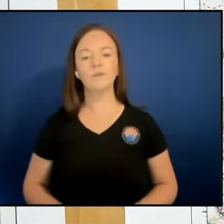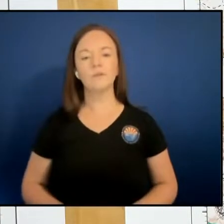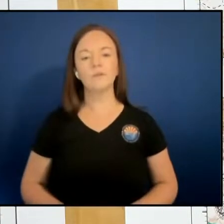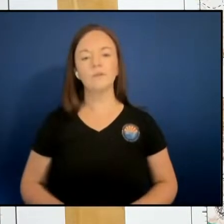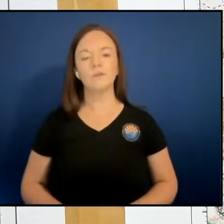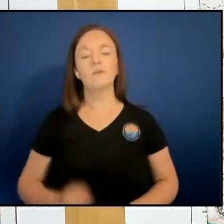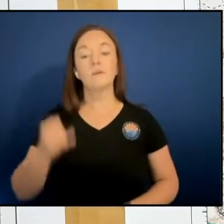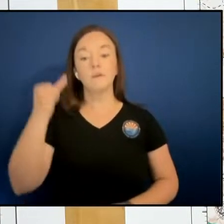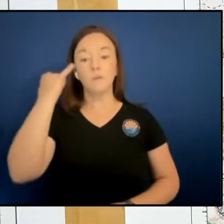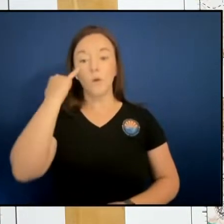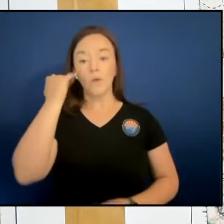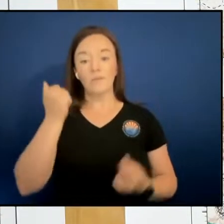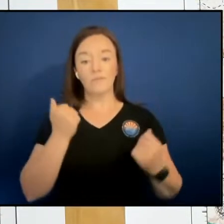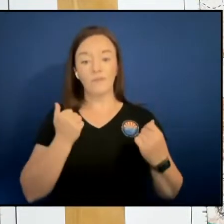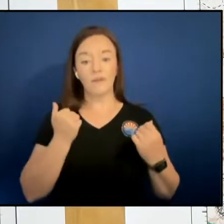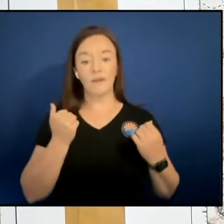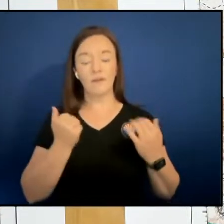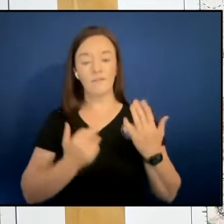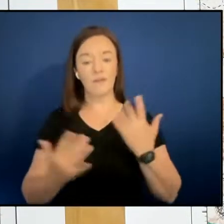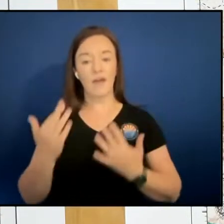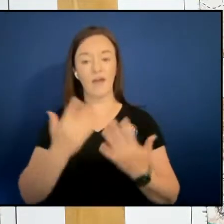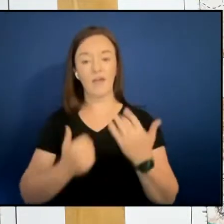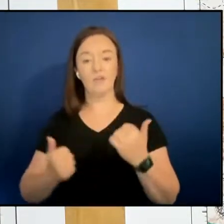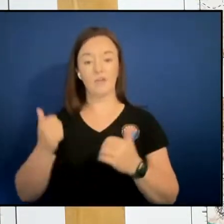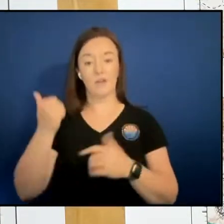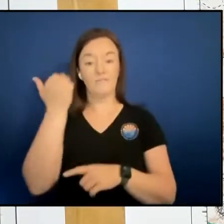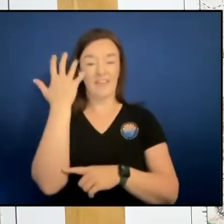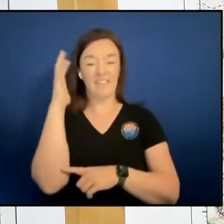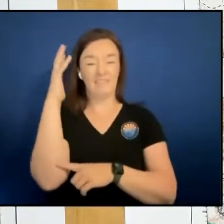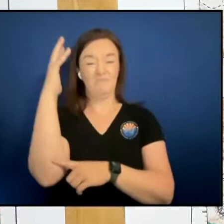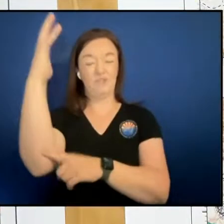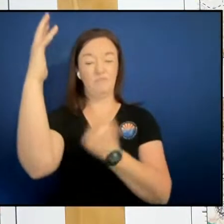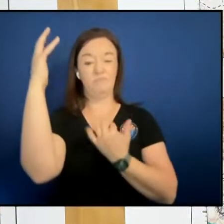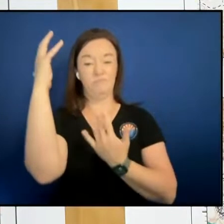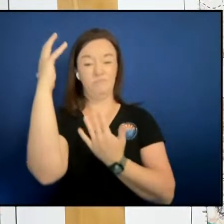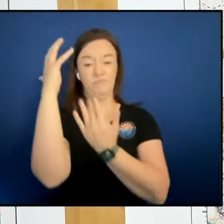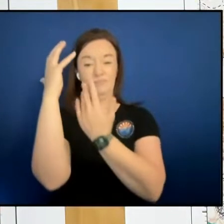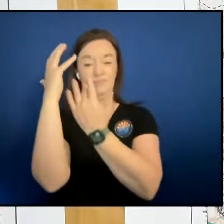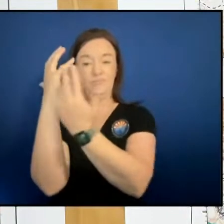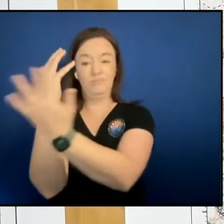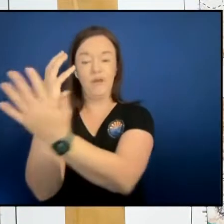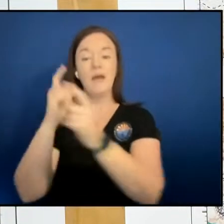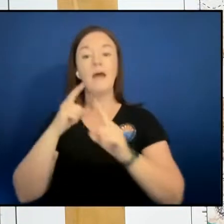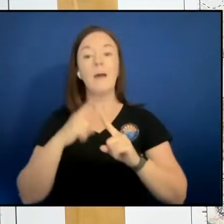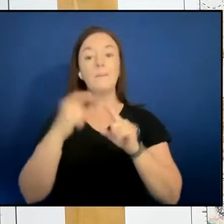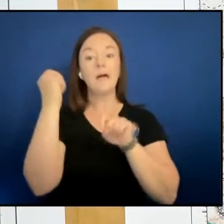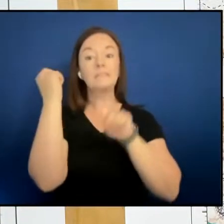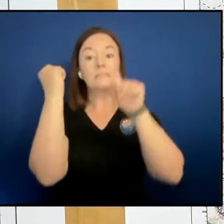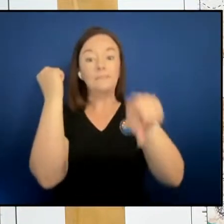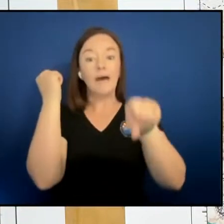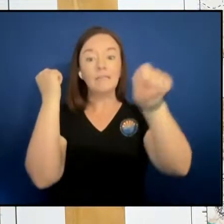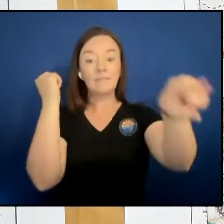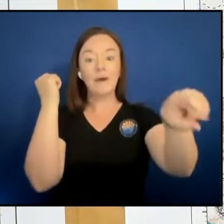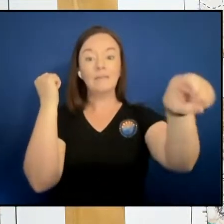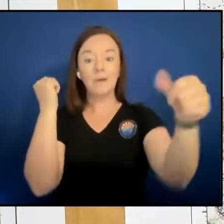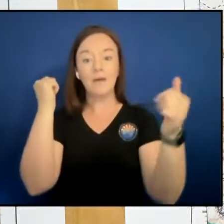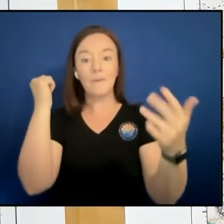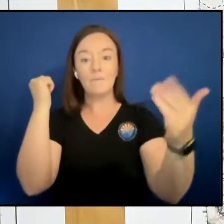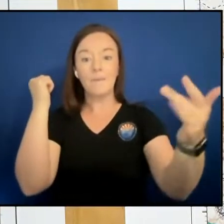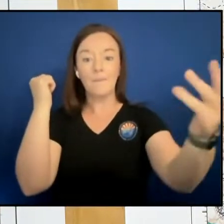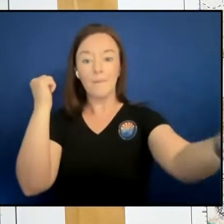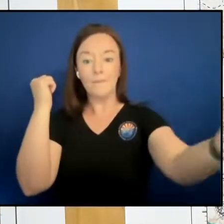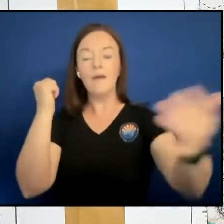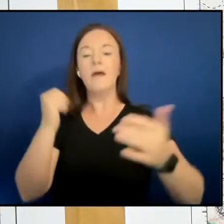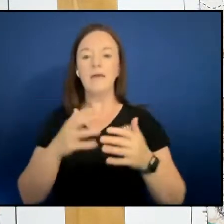moves to the, as it moves across the ground, but it also spots in front of itself, then it's able to grow a